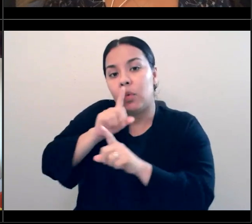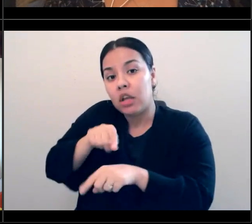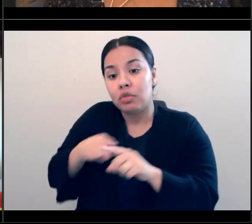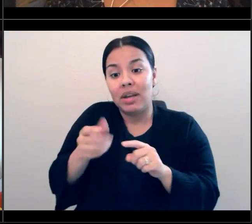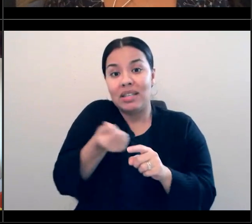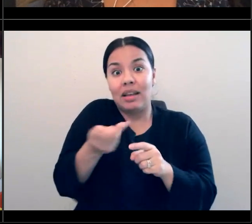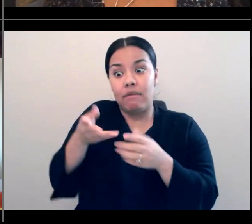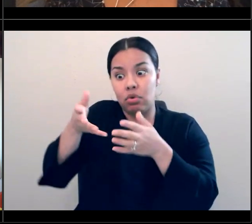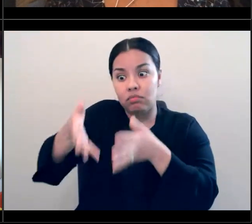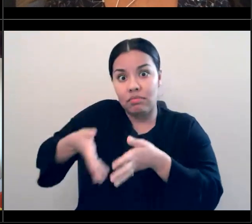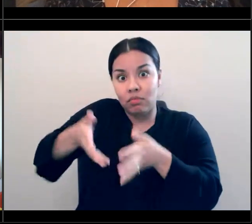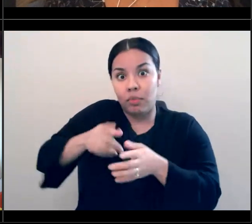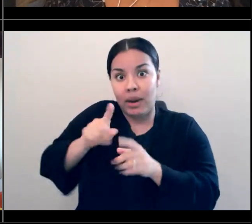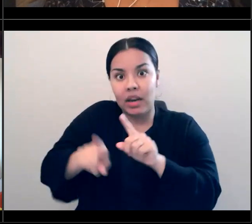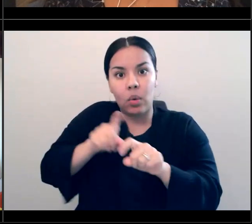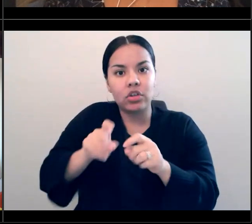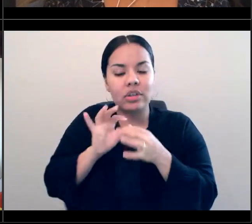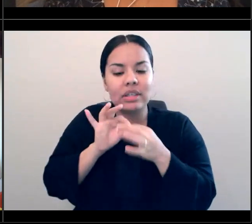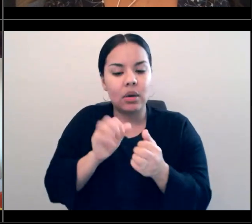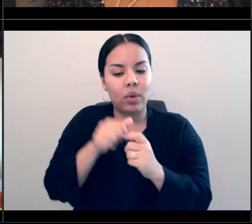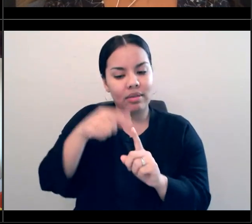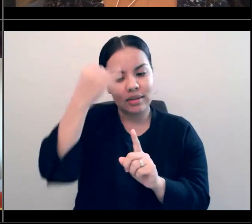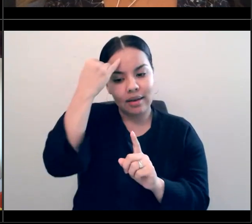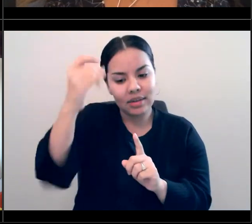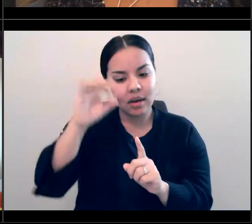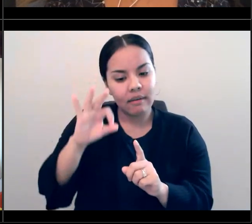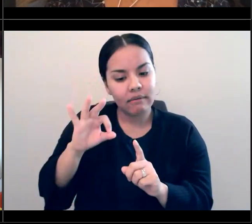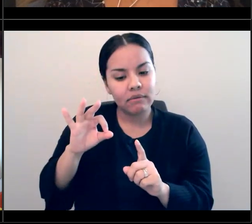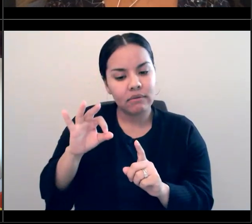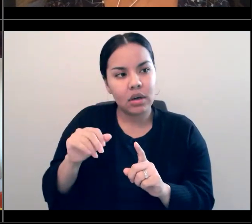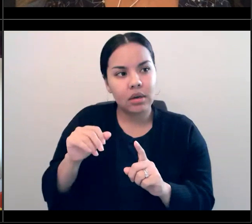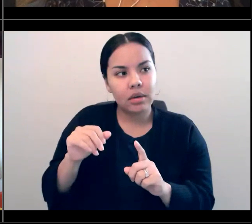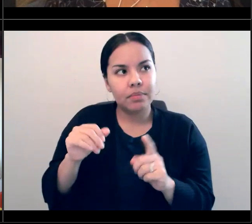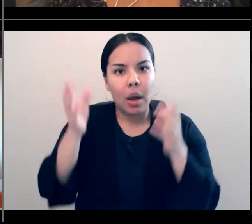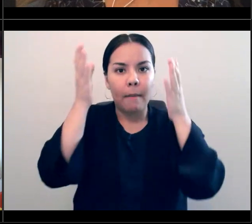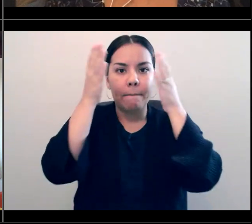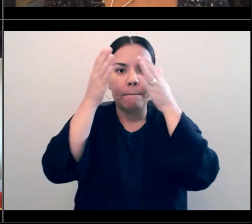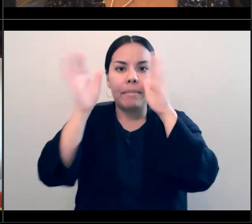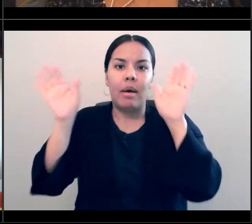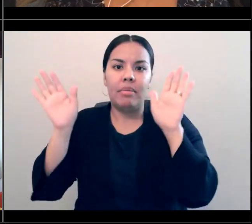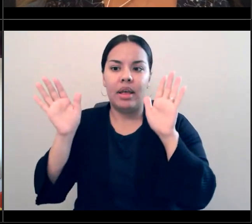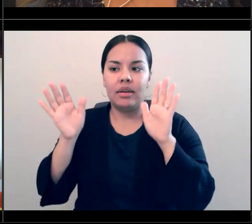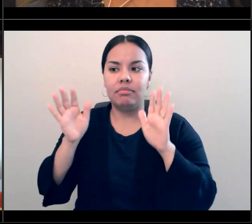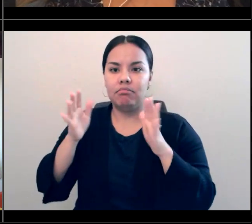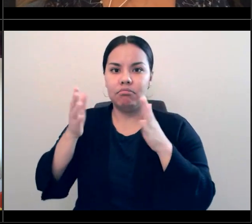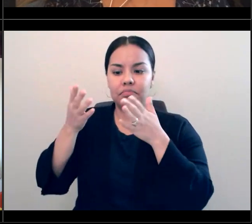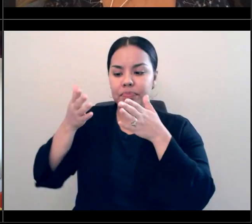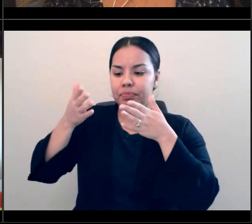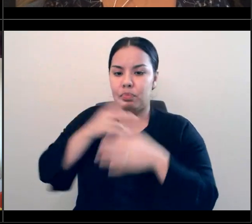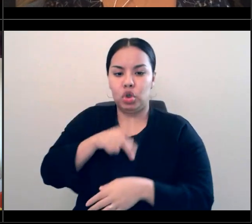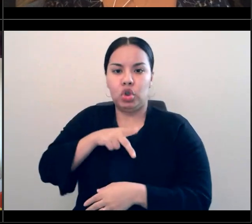with, again, this notion of sort of a public persona versus a private persona. If you have,